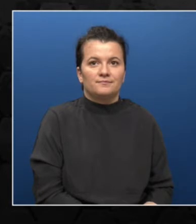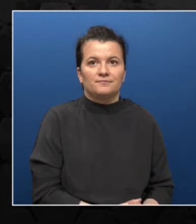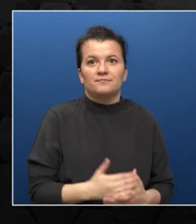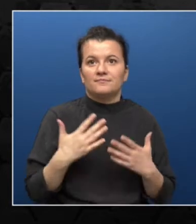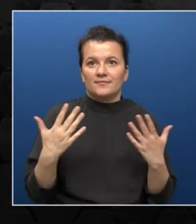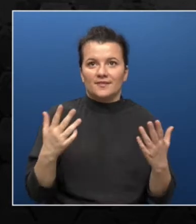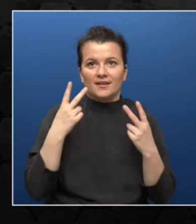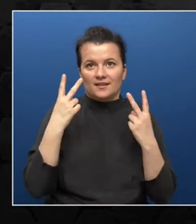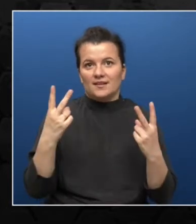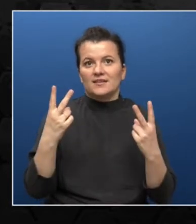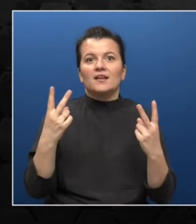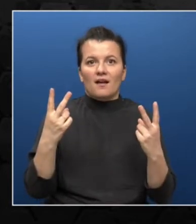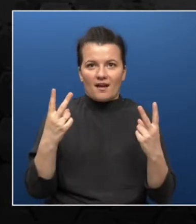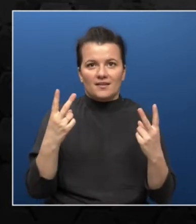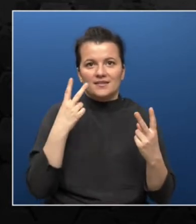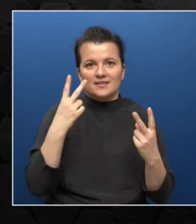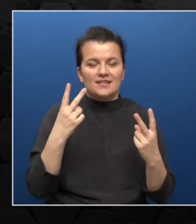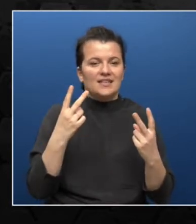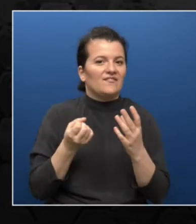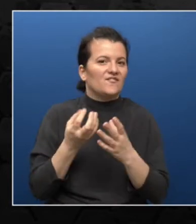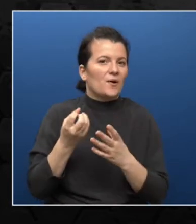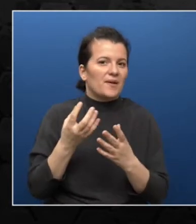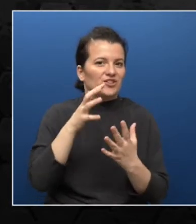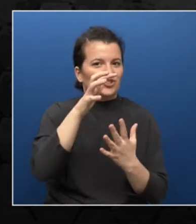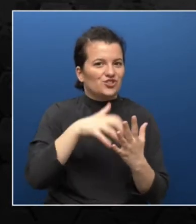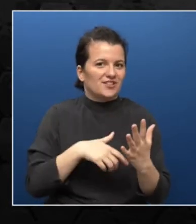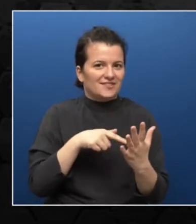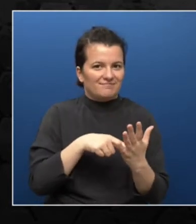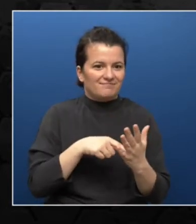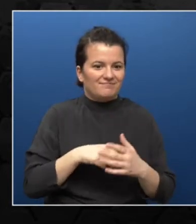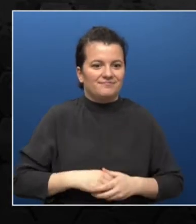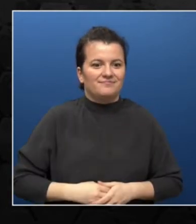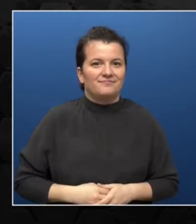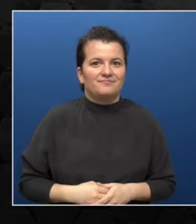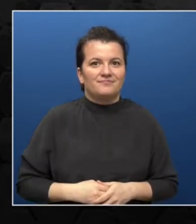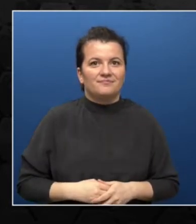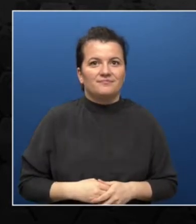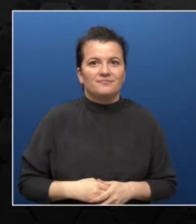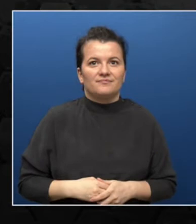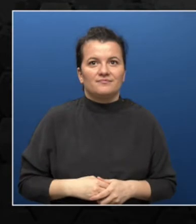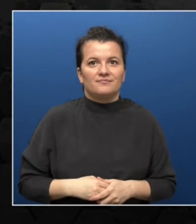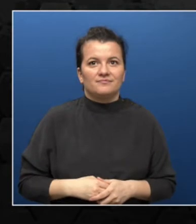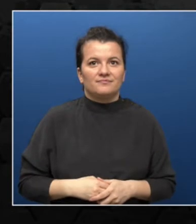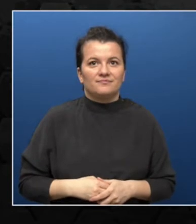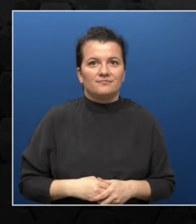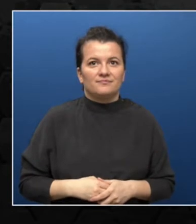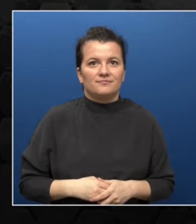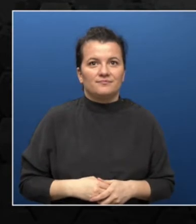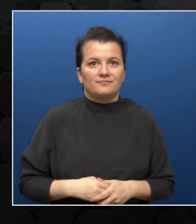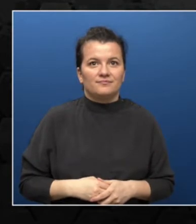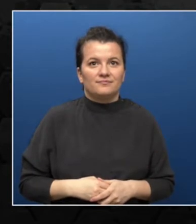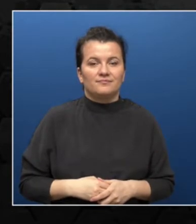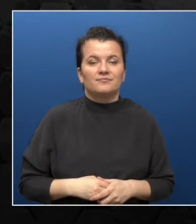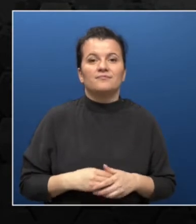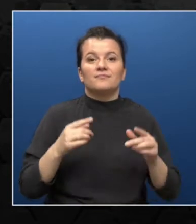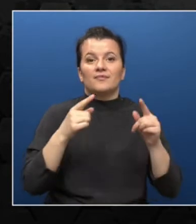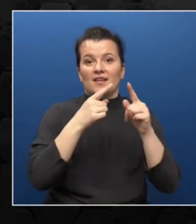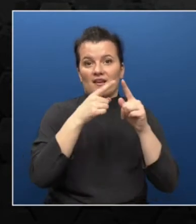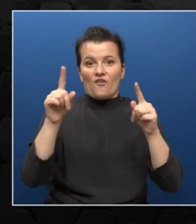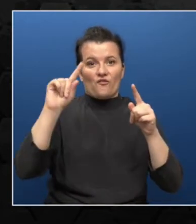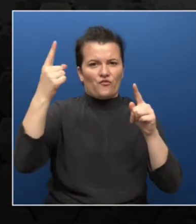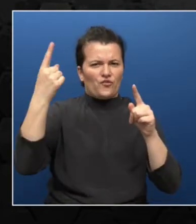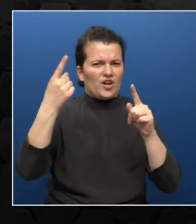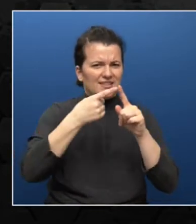test. Then we just gonna create another variable that is basically